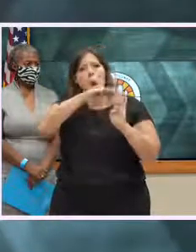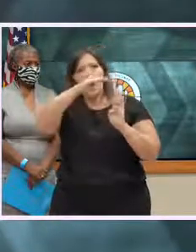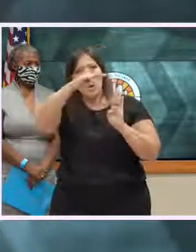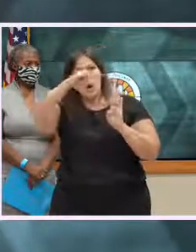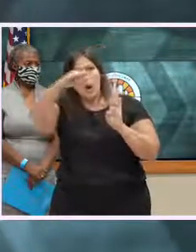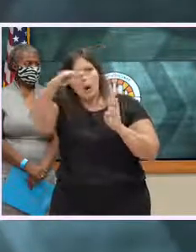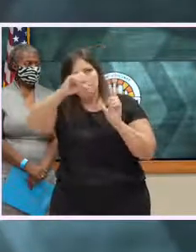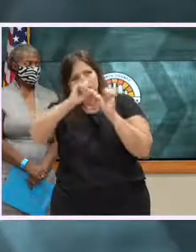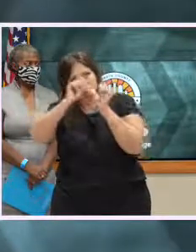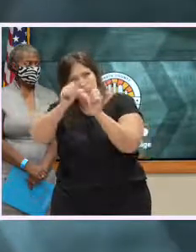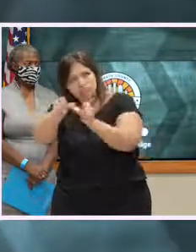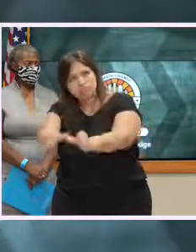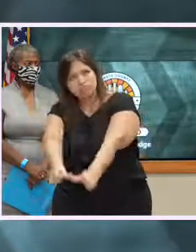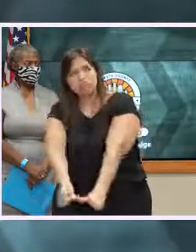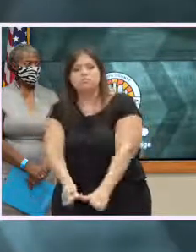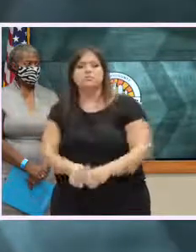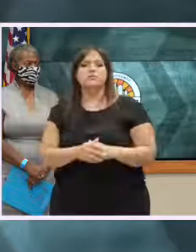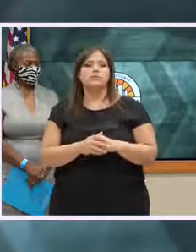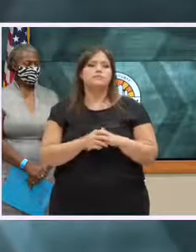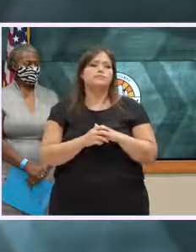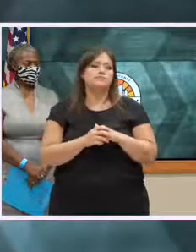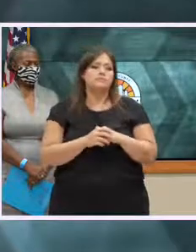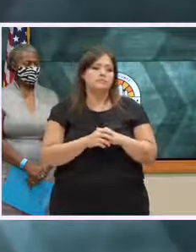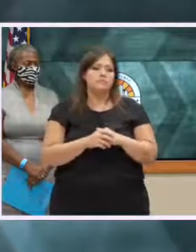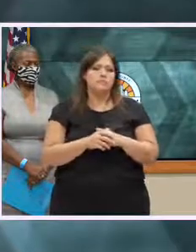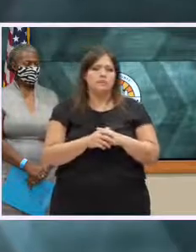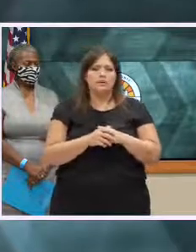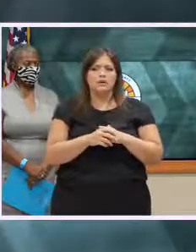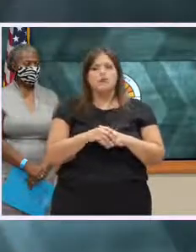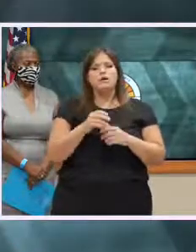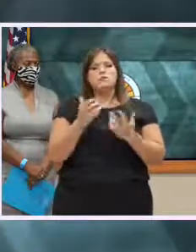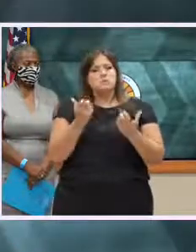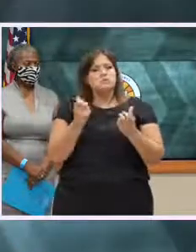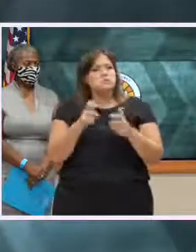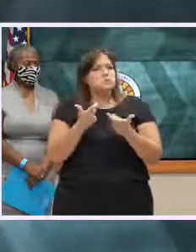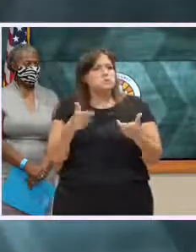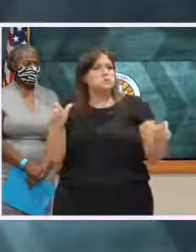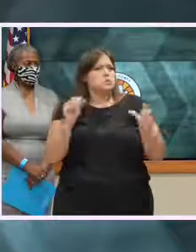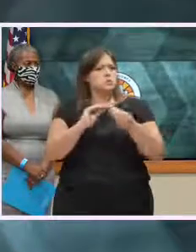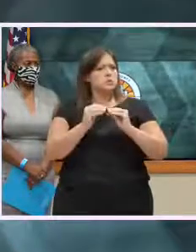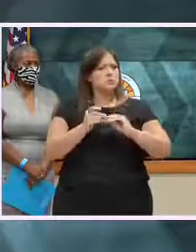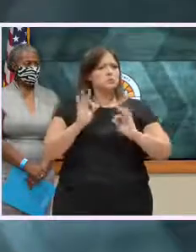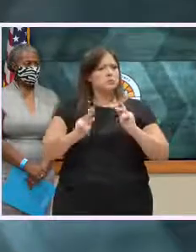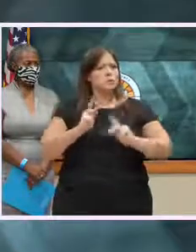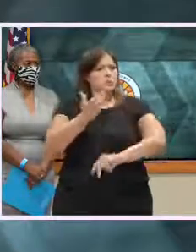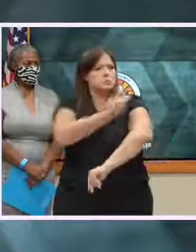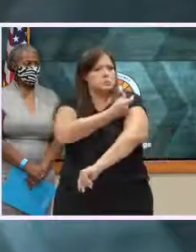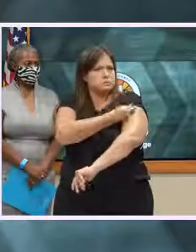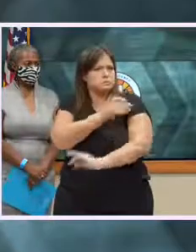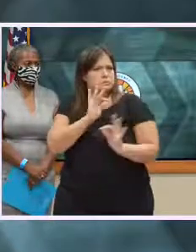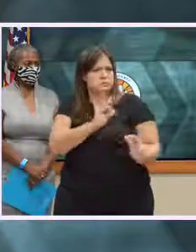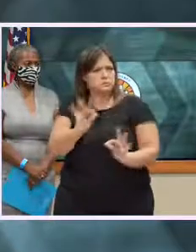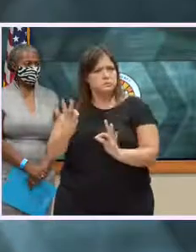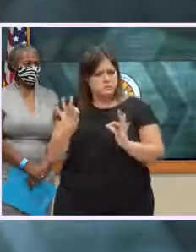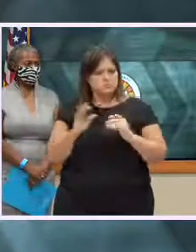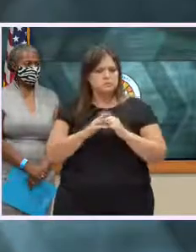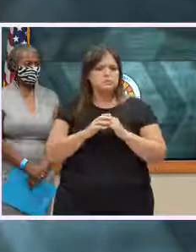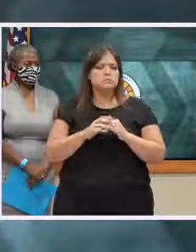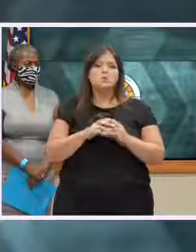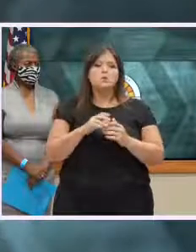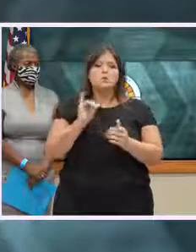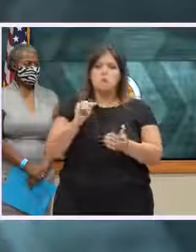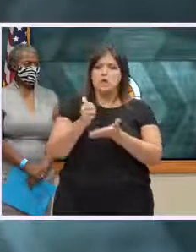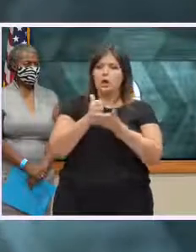gotten the vaccine. And that helps us keep cases and hospitalizations